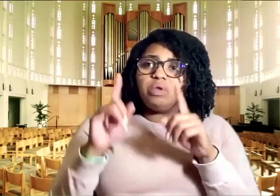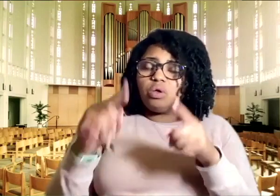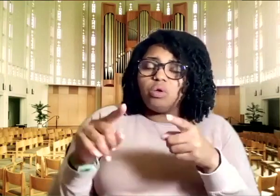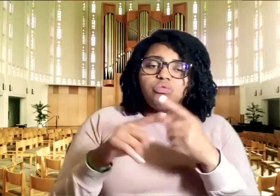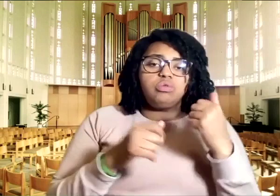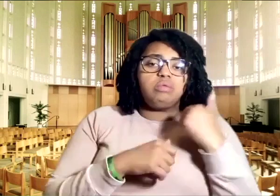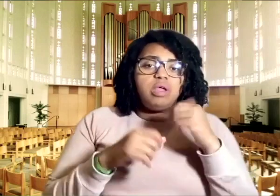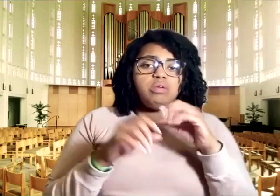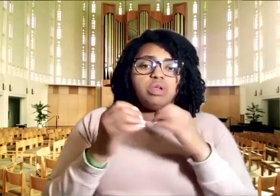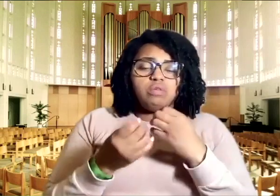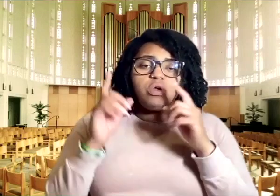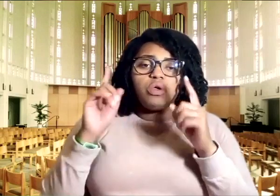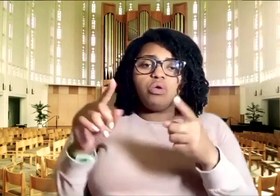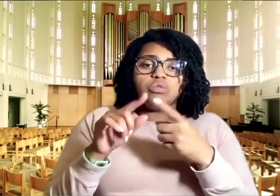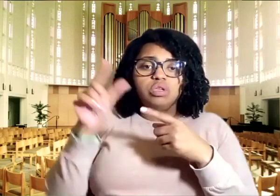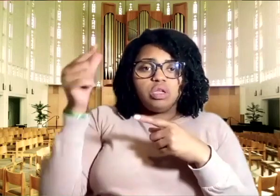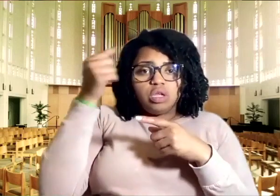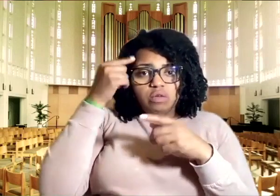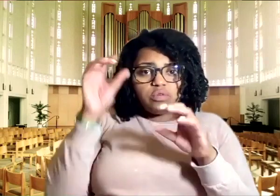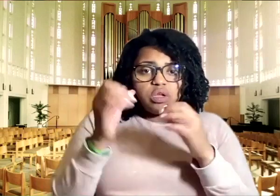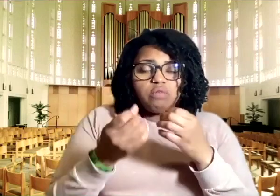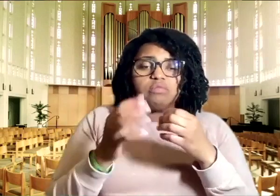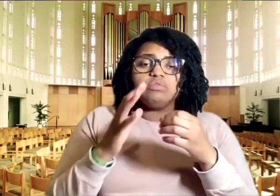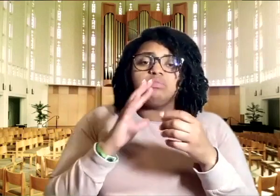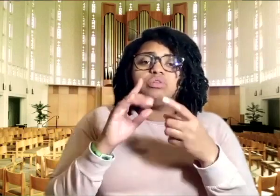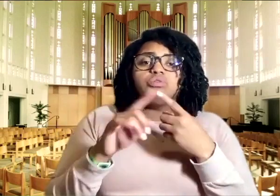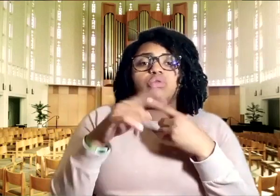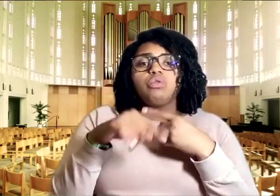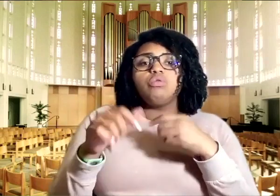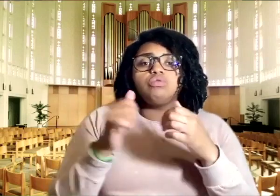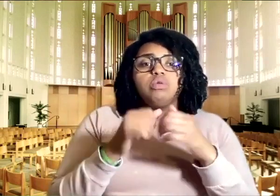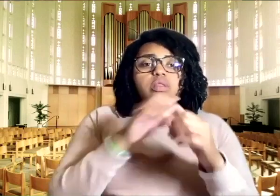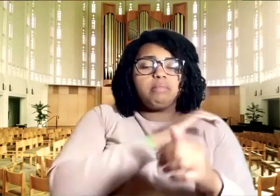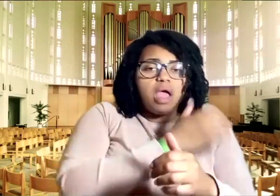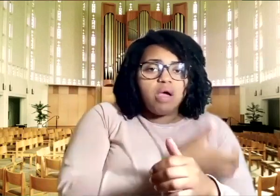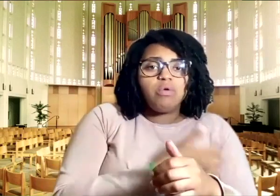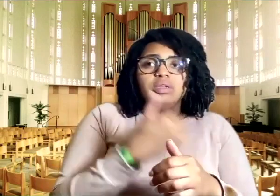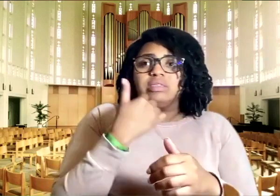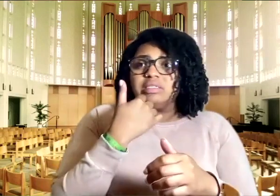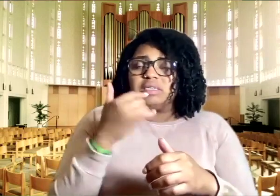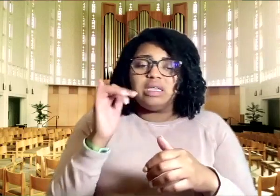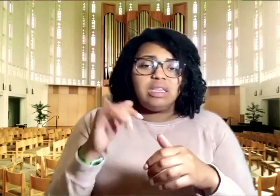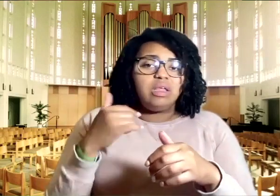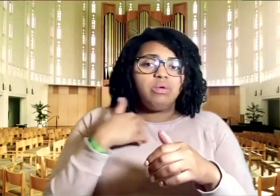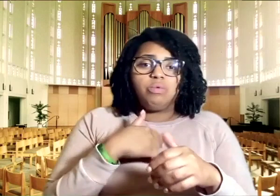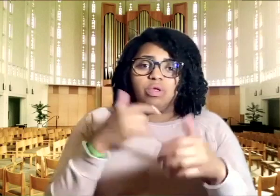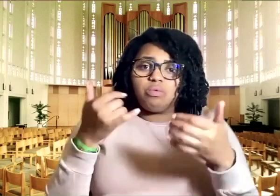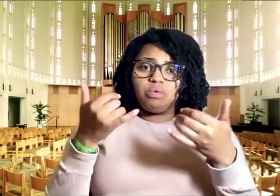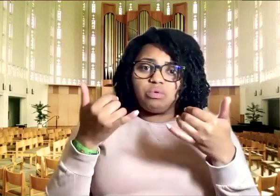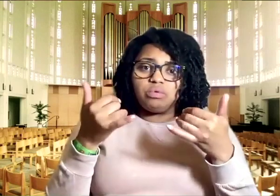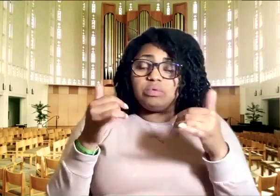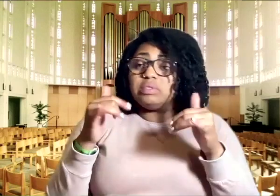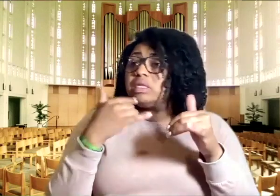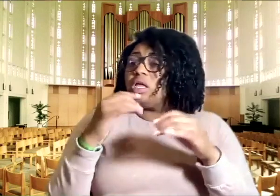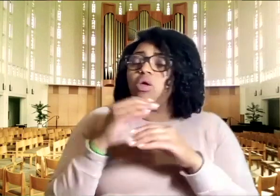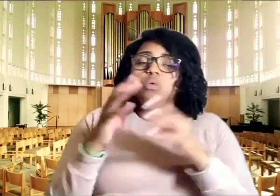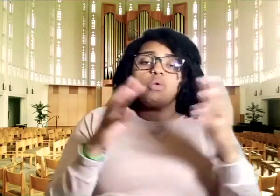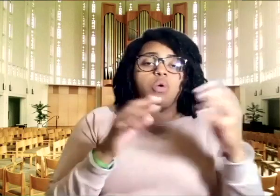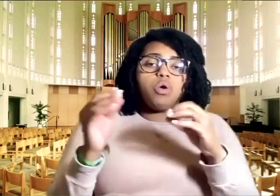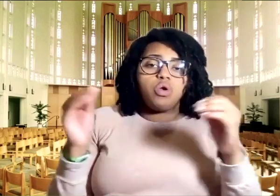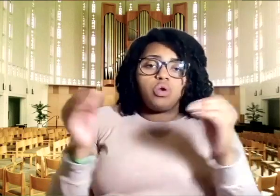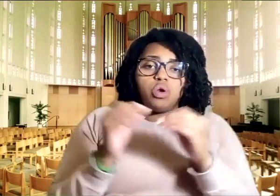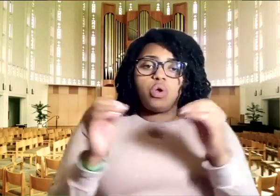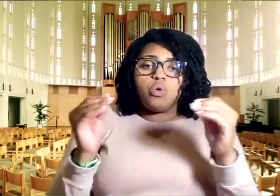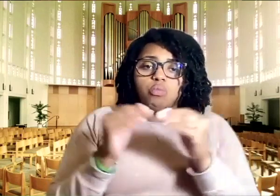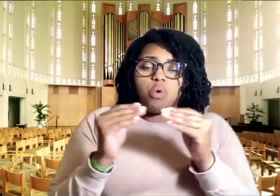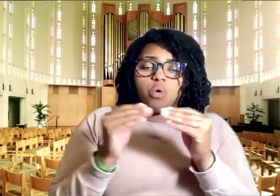to the governor's office and speak to those with power, and to say that we will study war no more, and to call for a